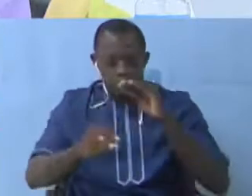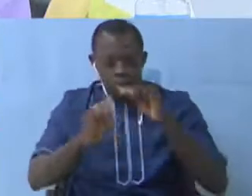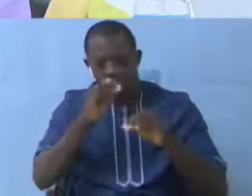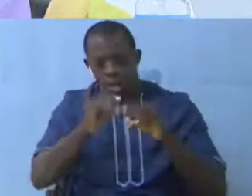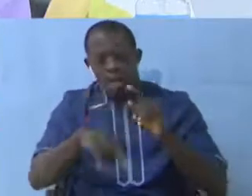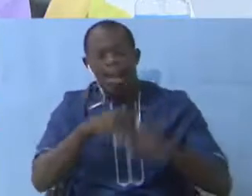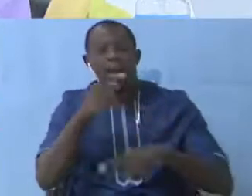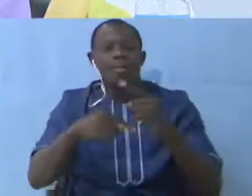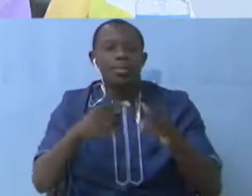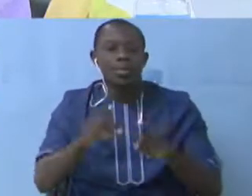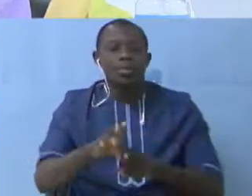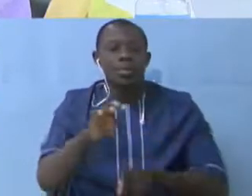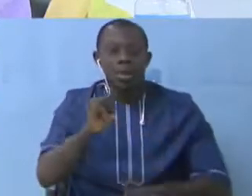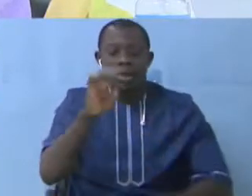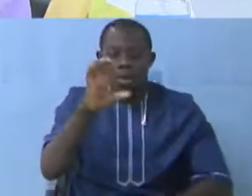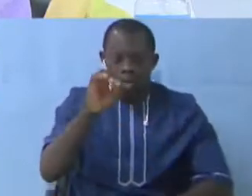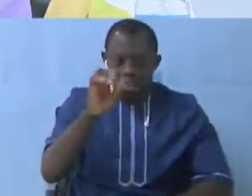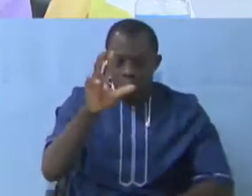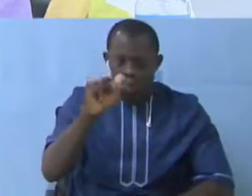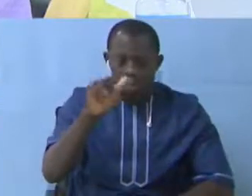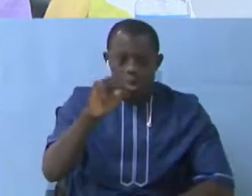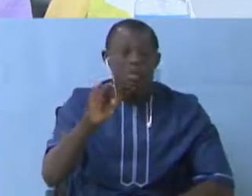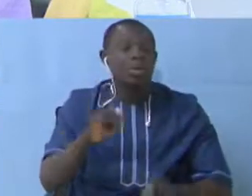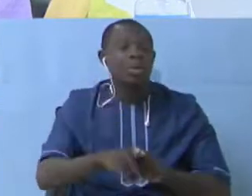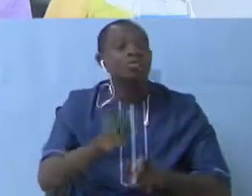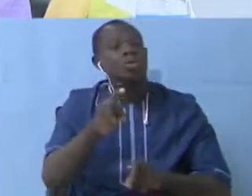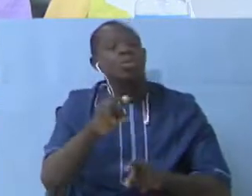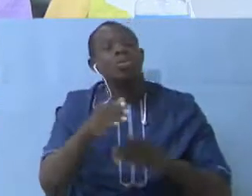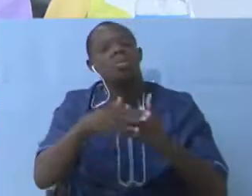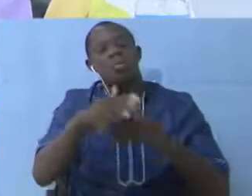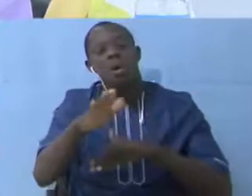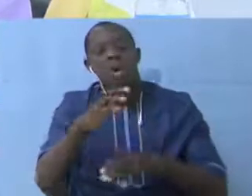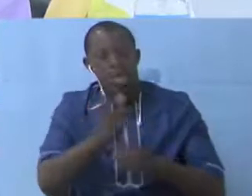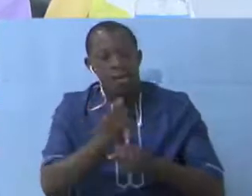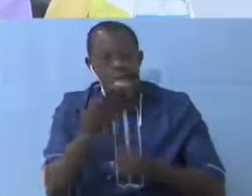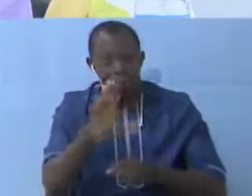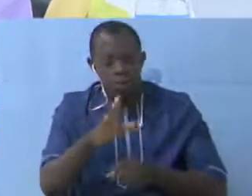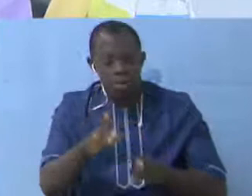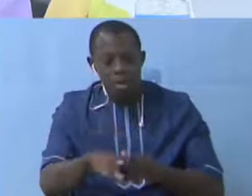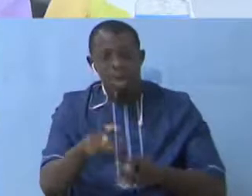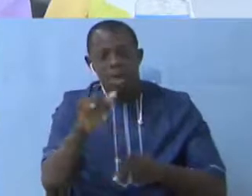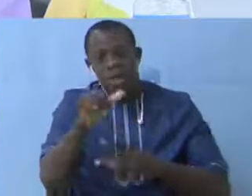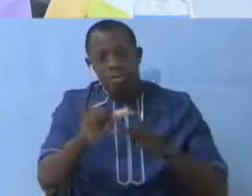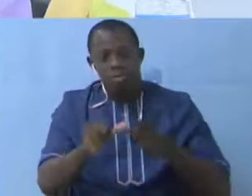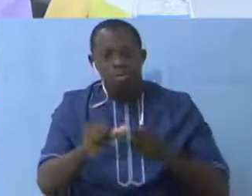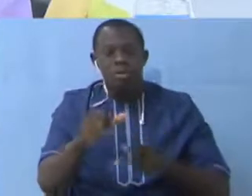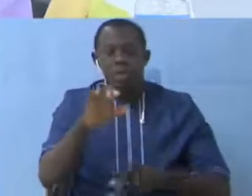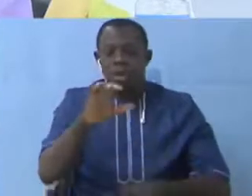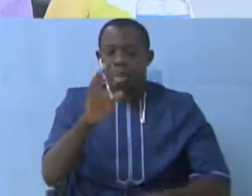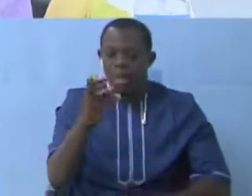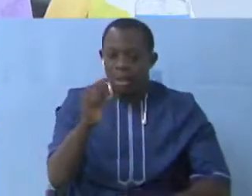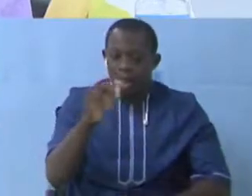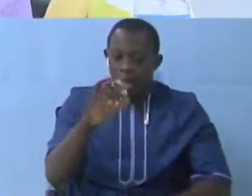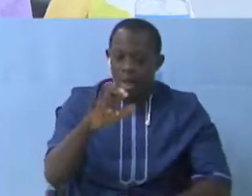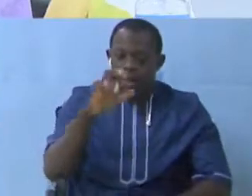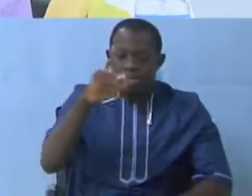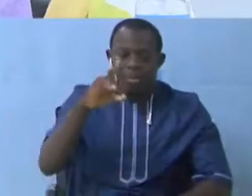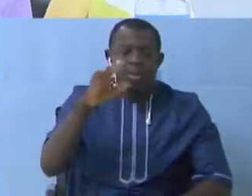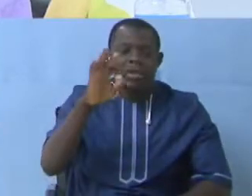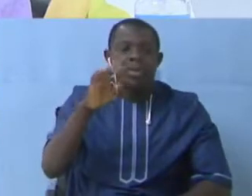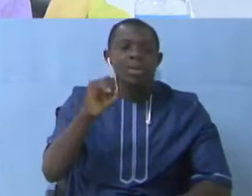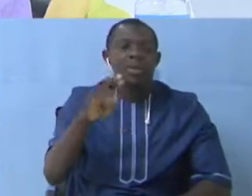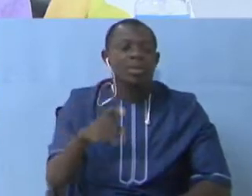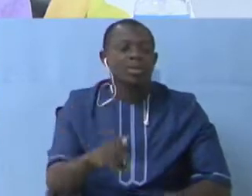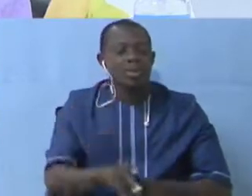Chapter 7 of the UN Charter. ñu ngi wax nag ci ndimbal yu the bëri. legal minds crafted the whole thing and